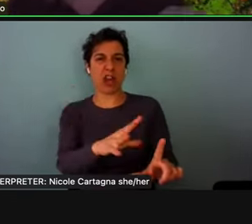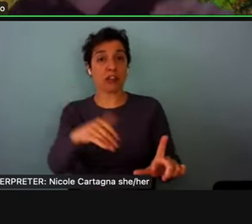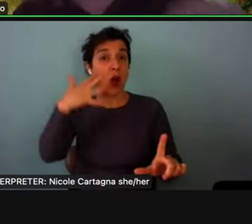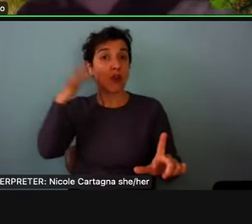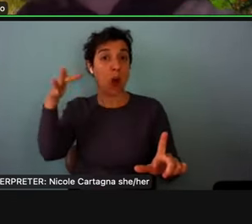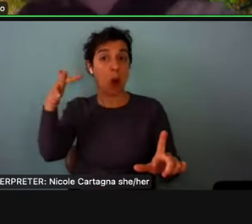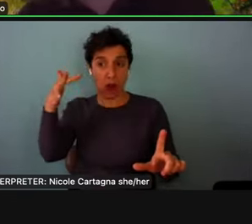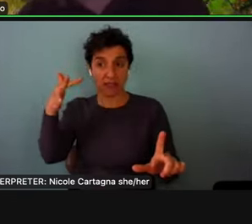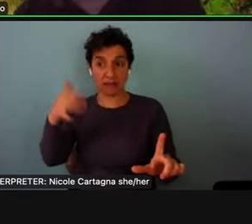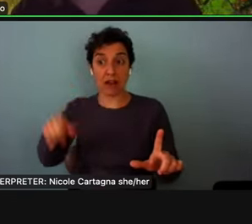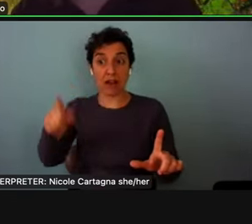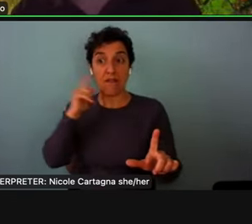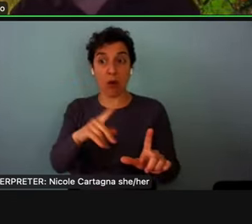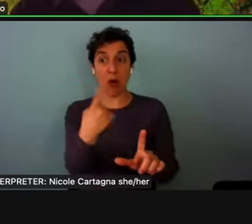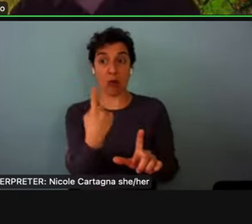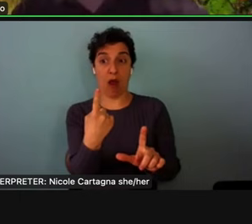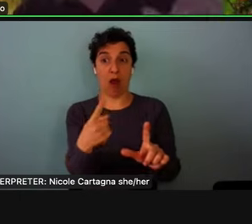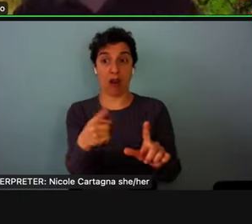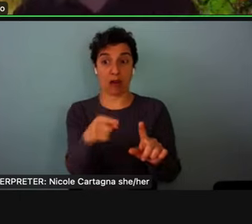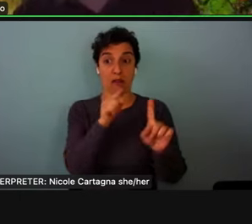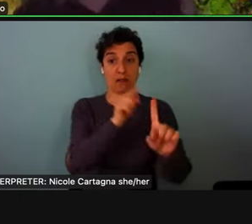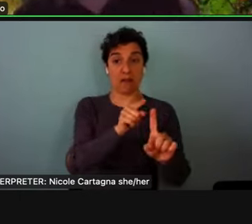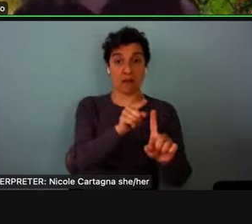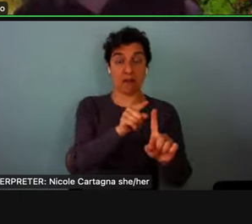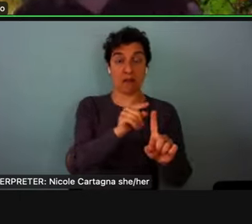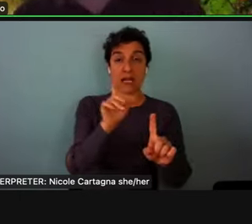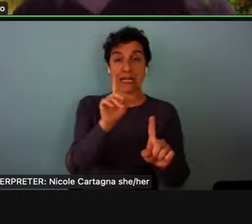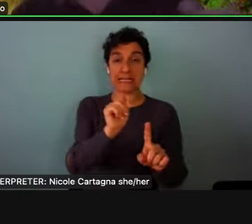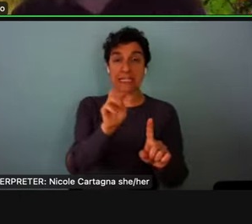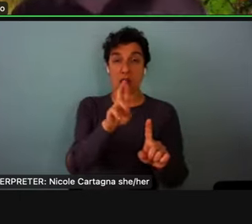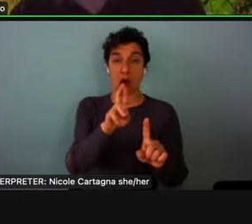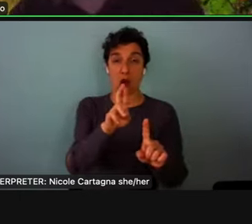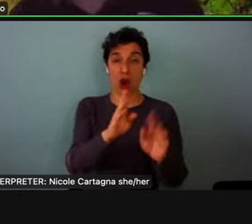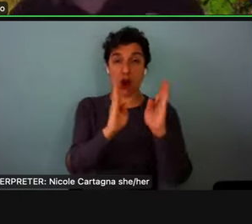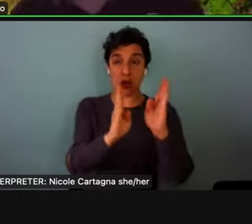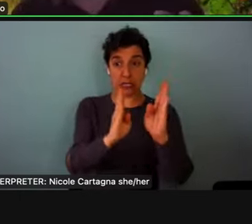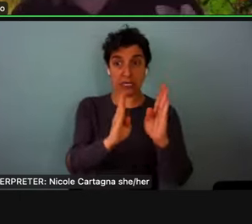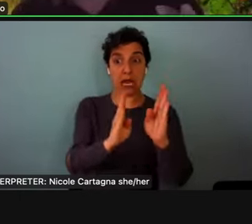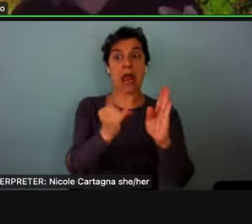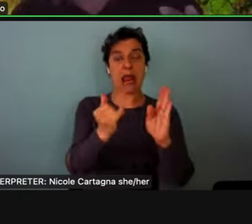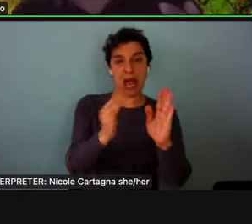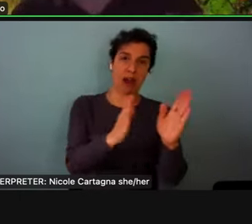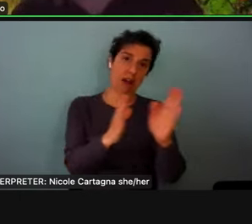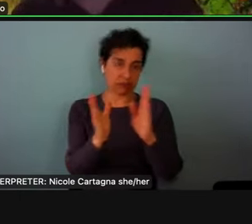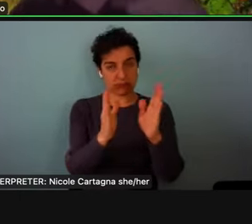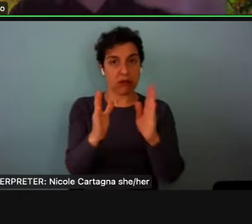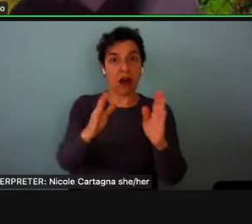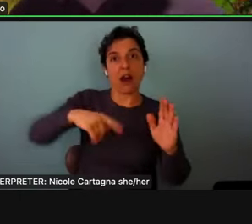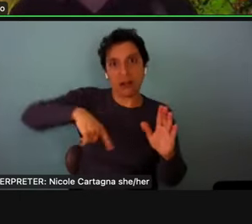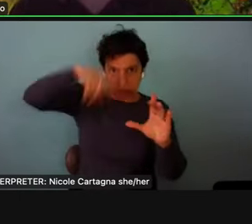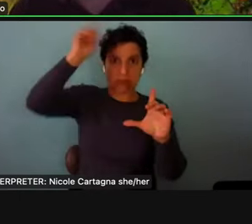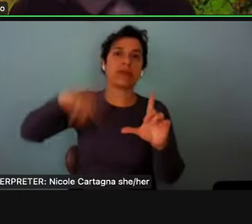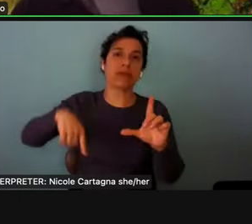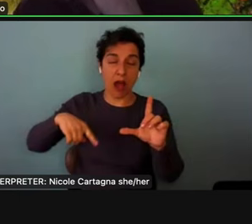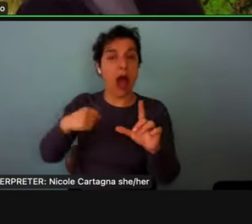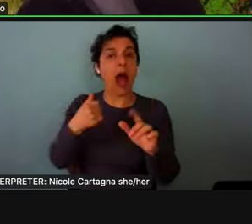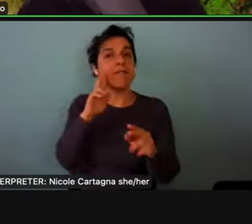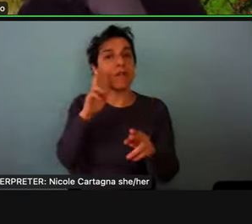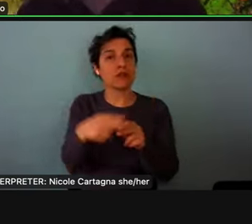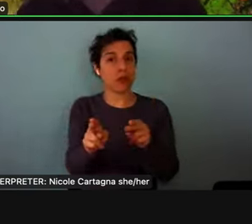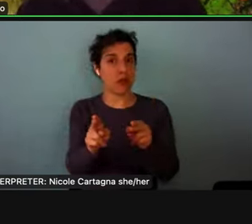point, in the sensory motor regions. And we find that the system seems to have transitioned into a high amplitude state, at least for a short